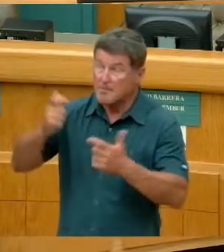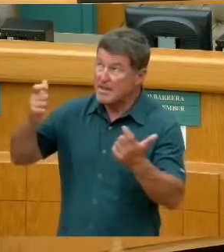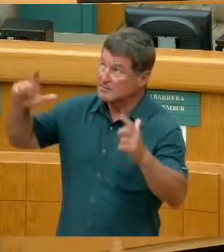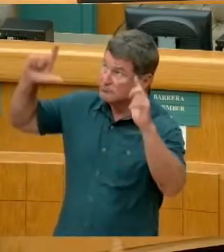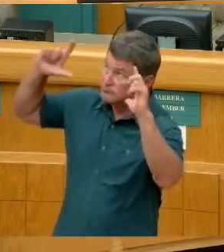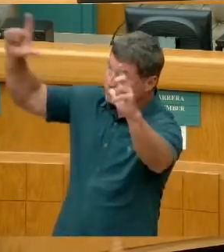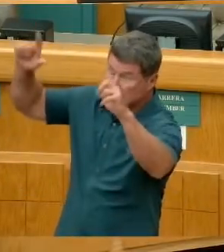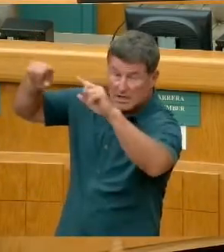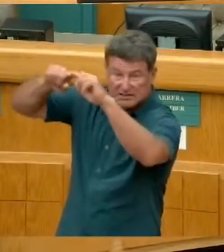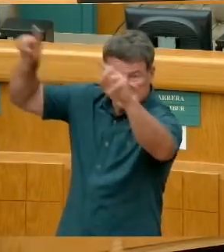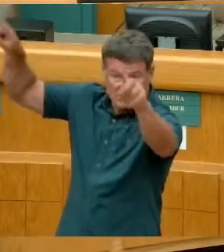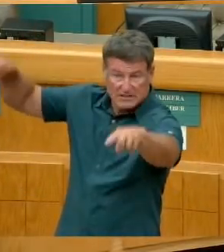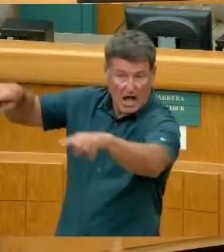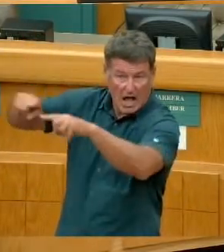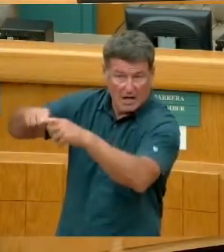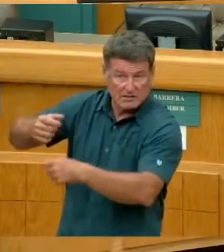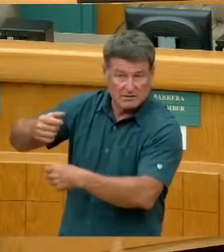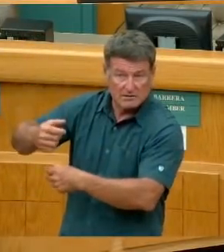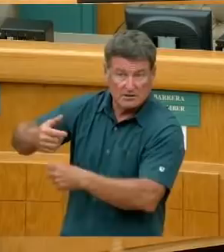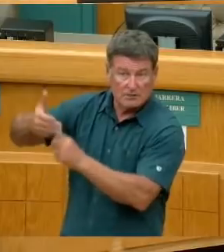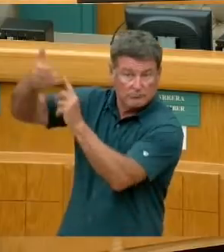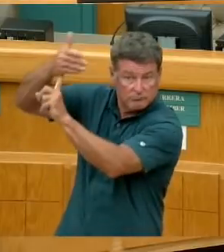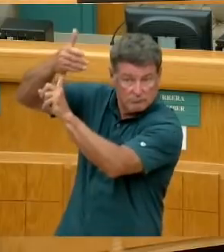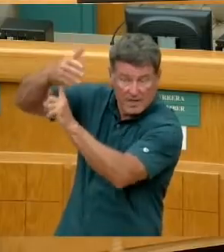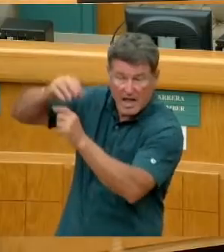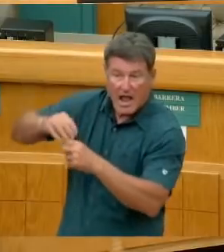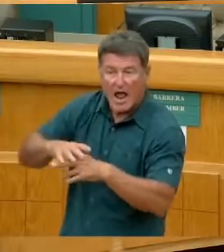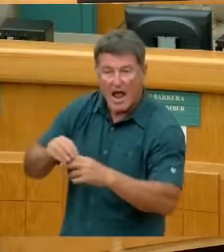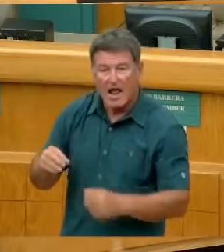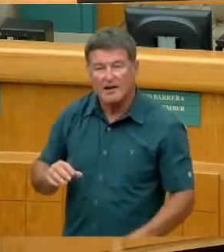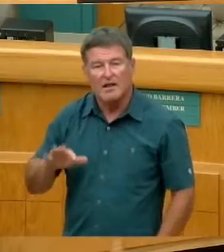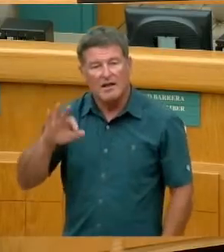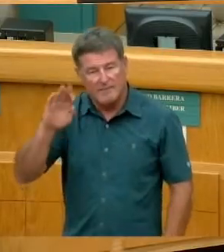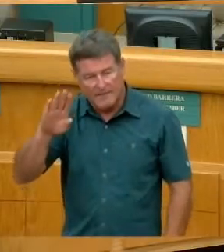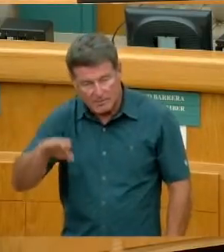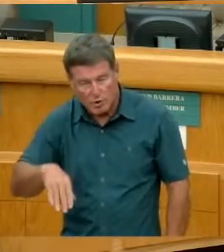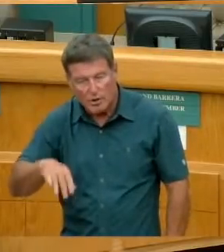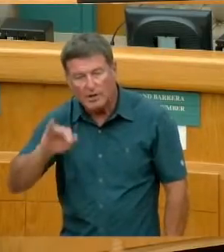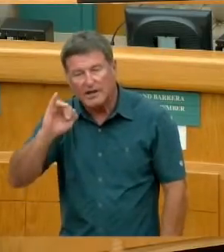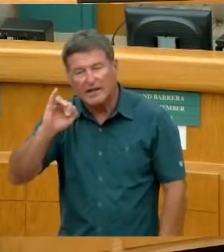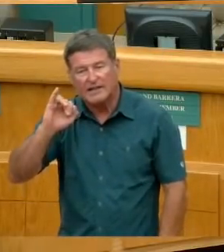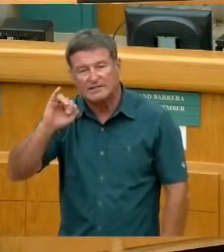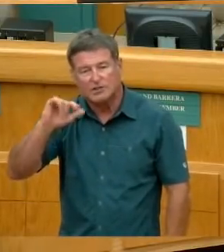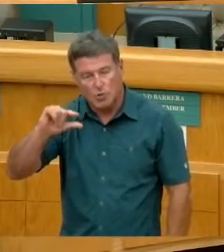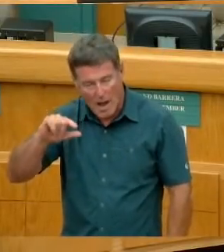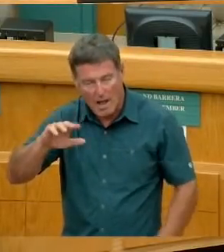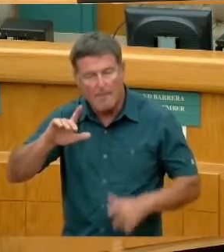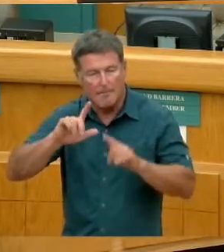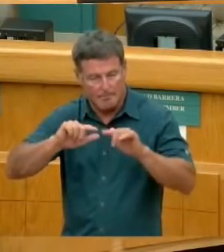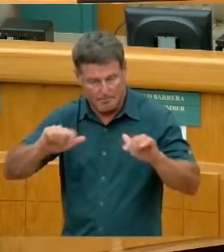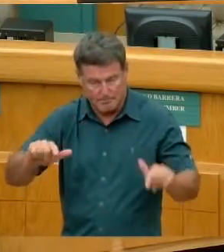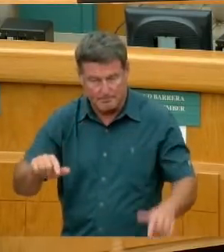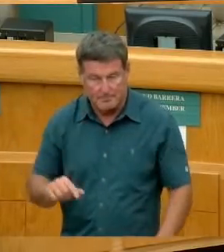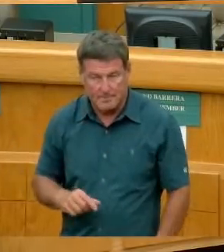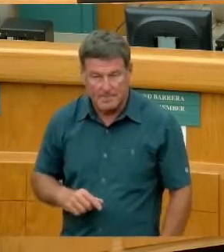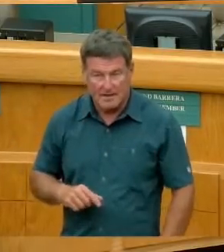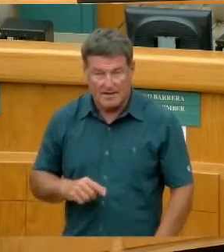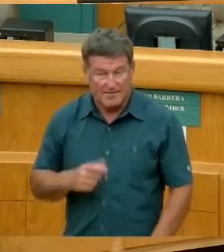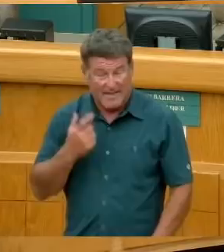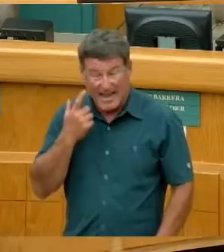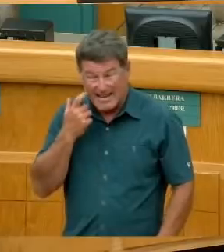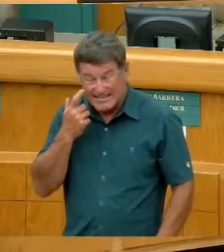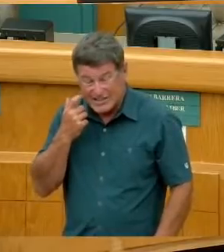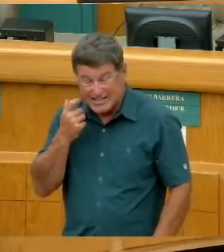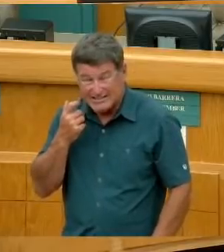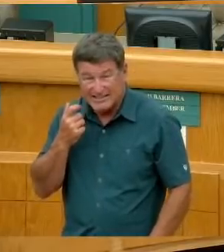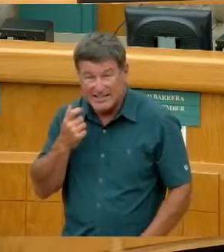so maybe some billboards, and a whole lot of social media. I think this is very, very good news, and I know they were